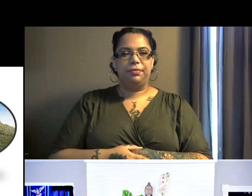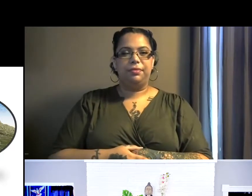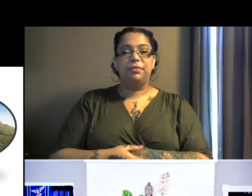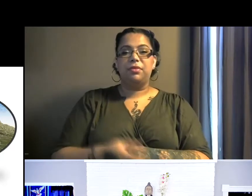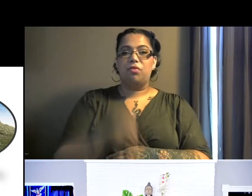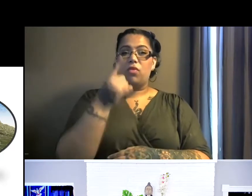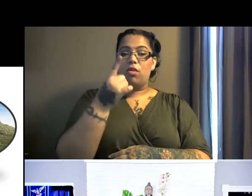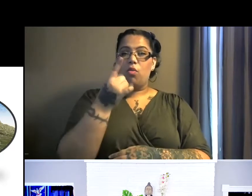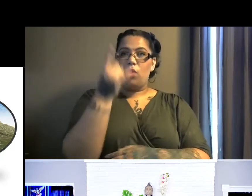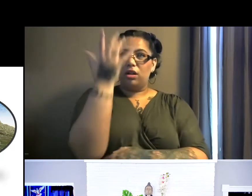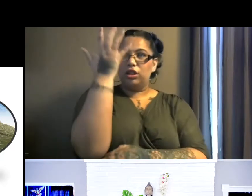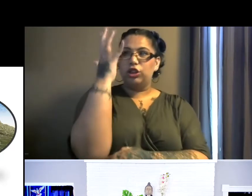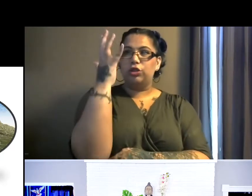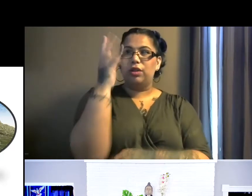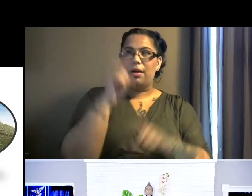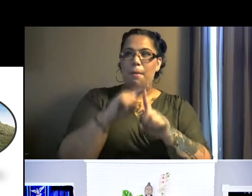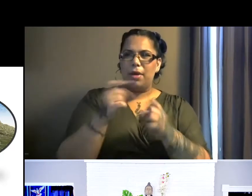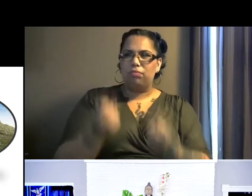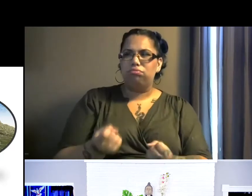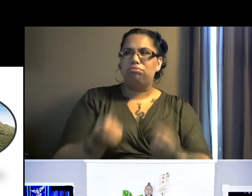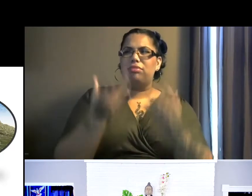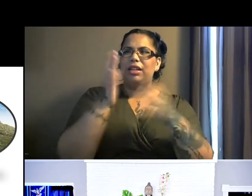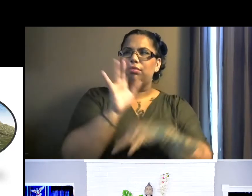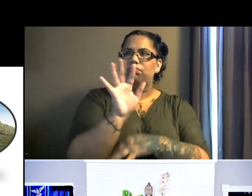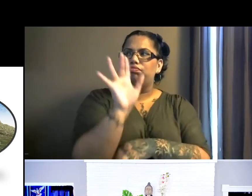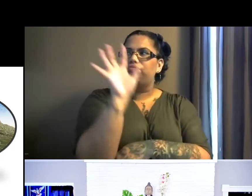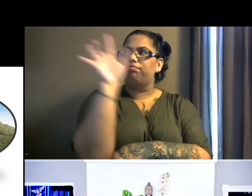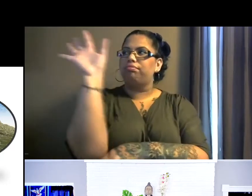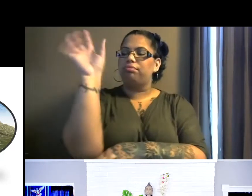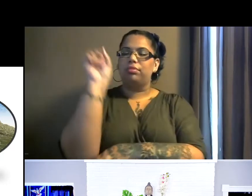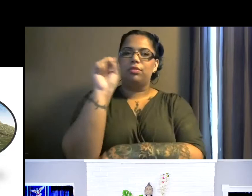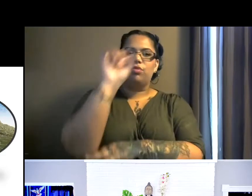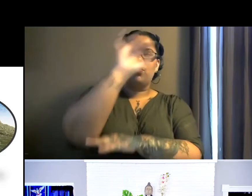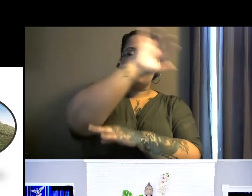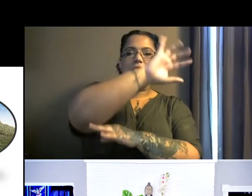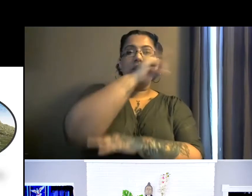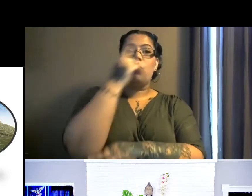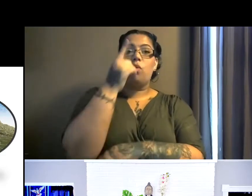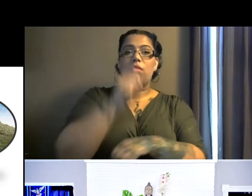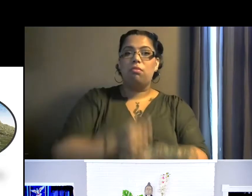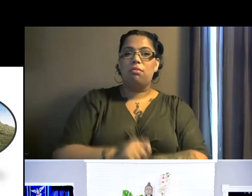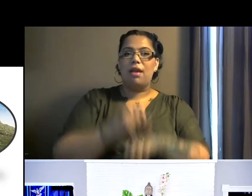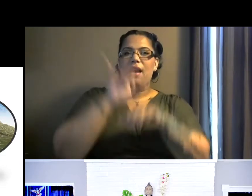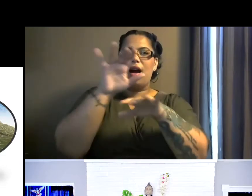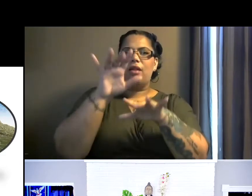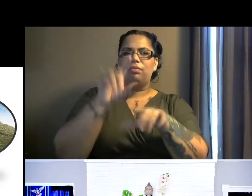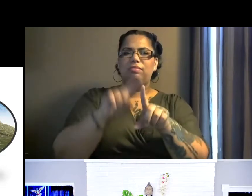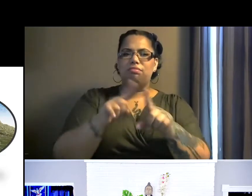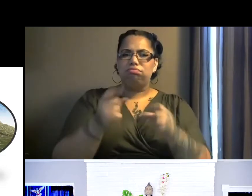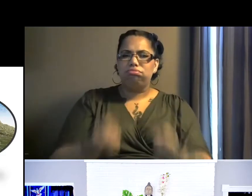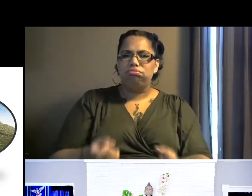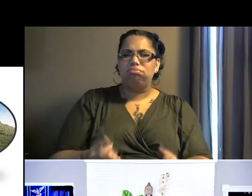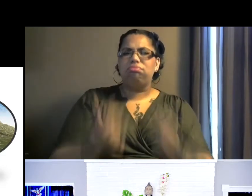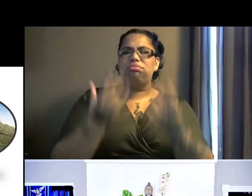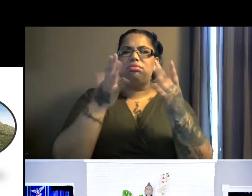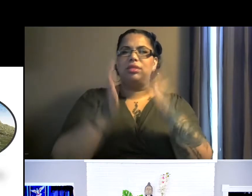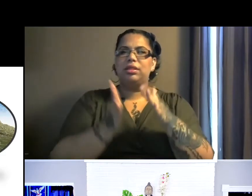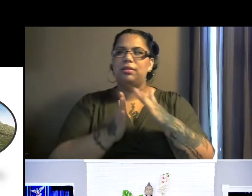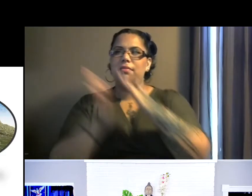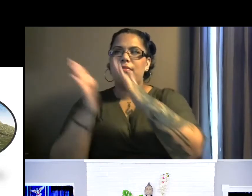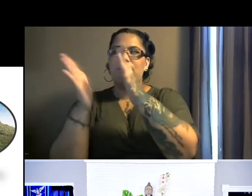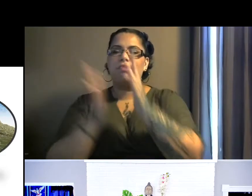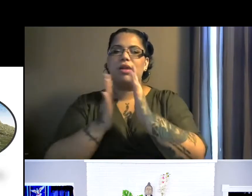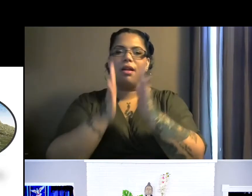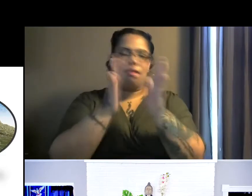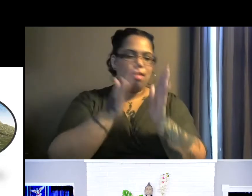One tree, many branches. One mountain, many paths.